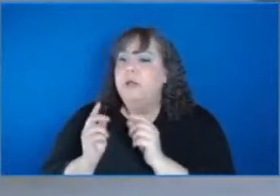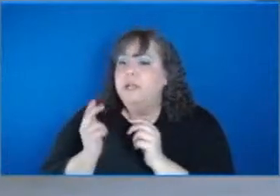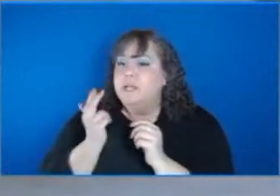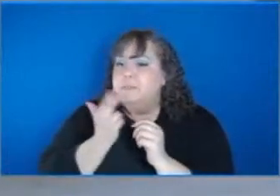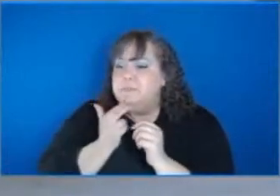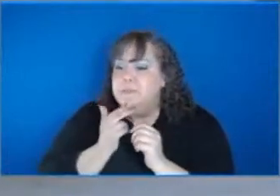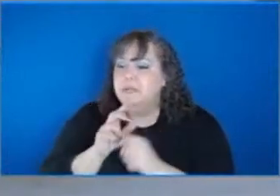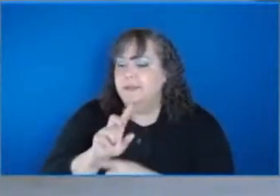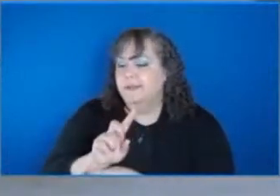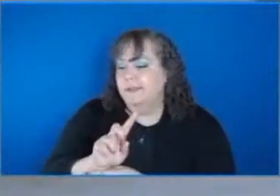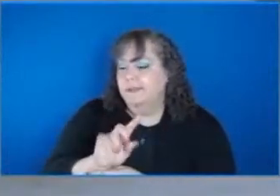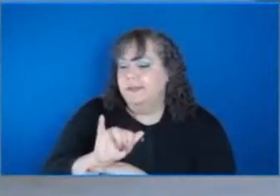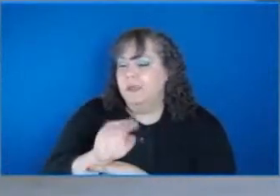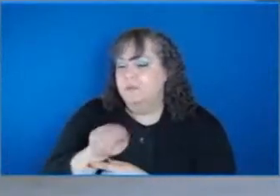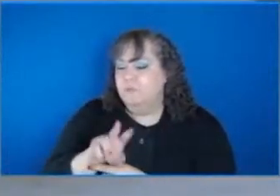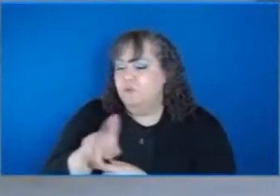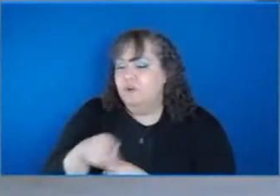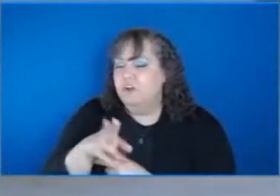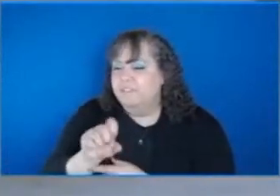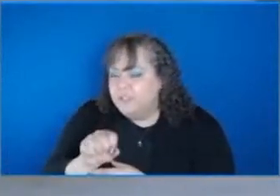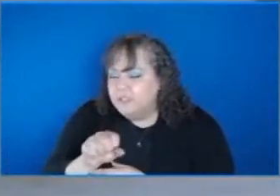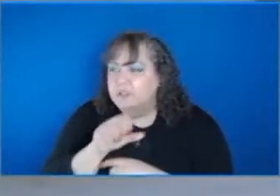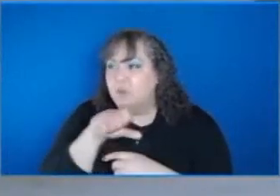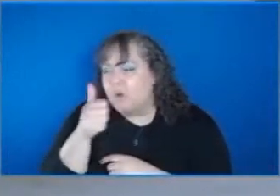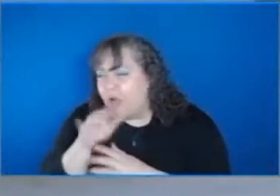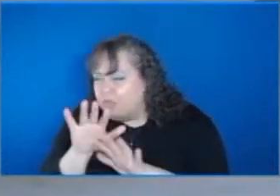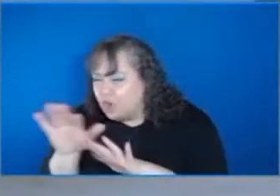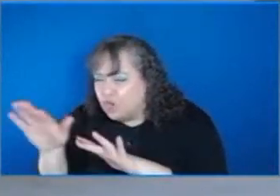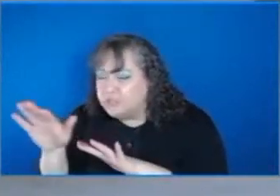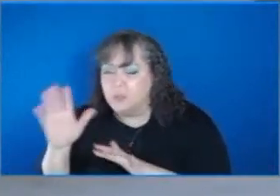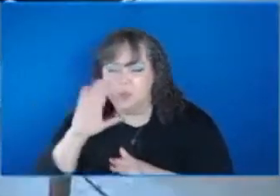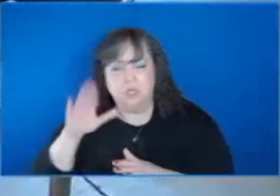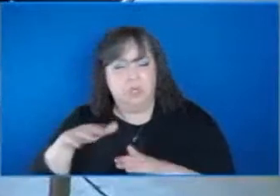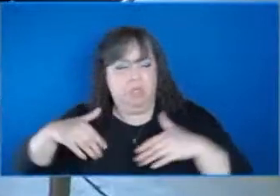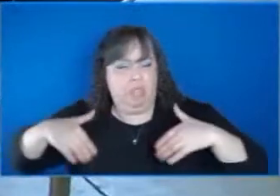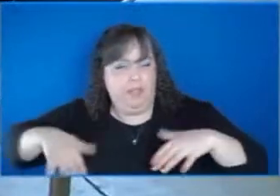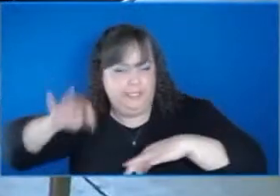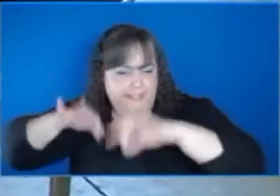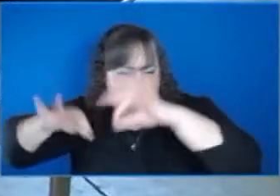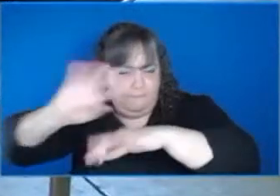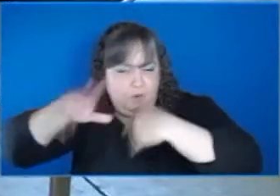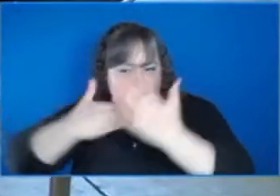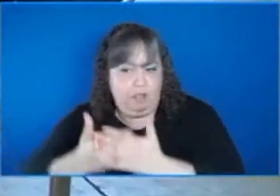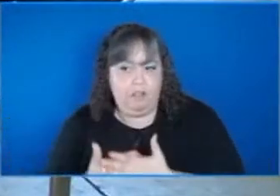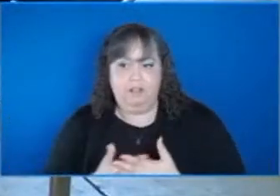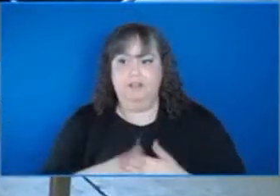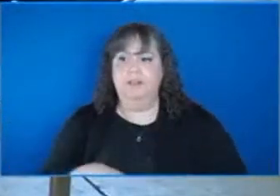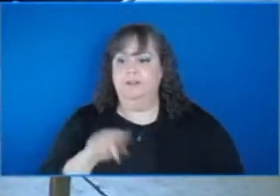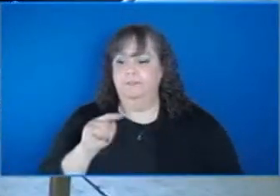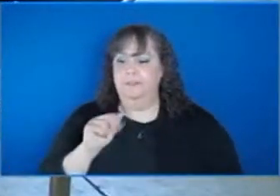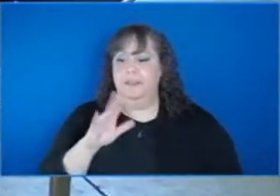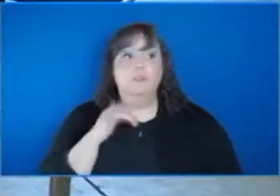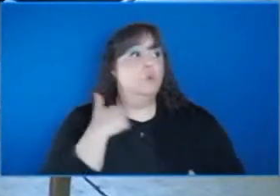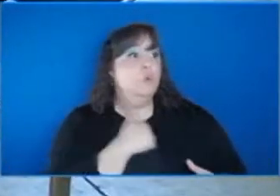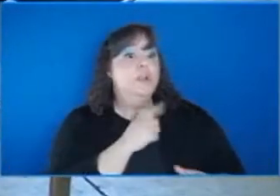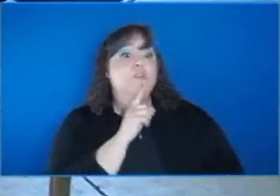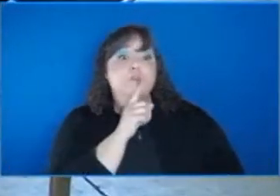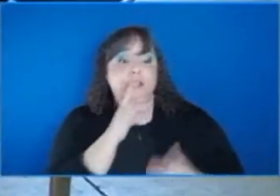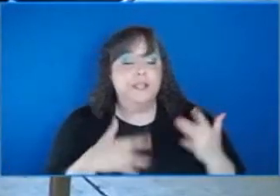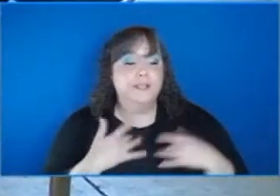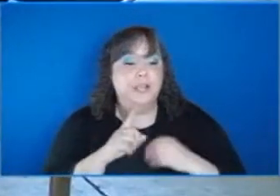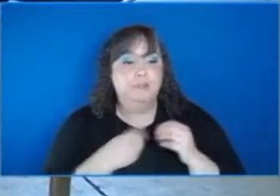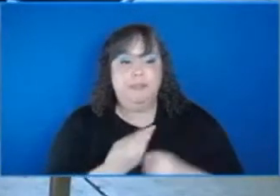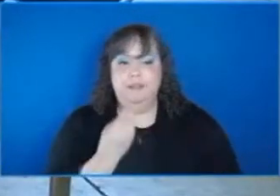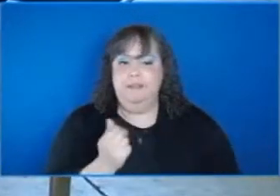larger, we still know there's a lot out there we haven't discovered. And obviously we're really excited about the Hera mission too. So you. The